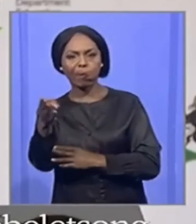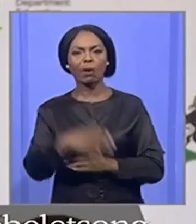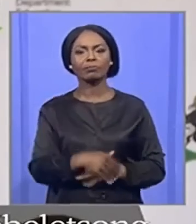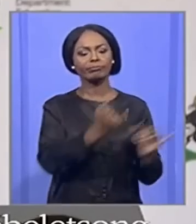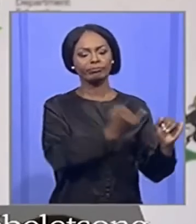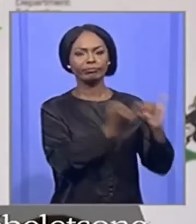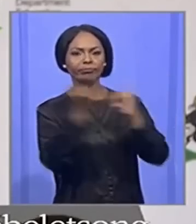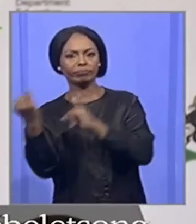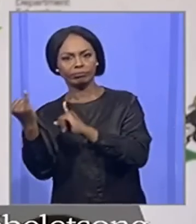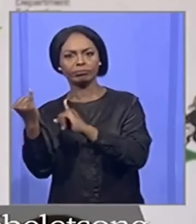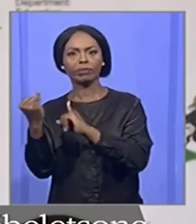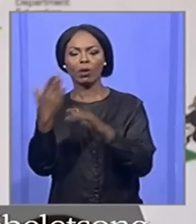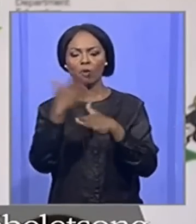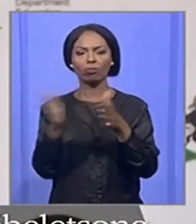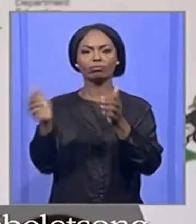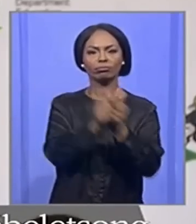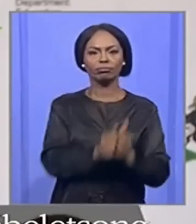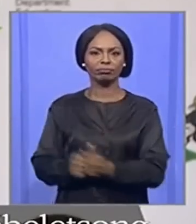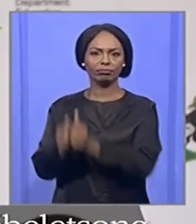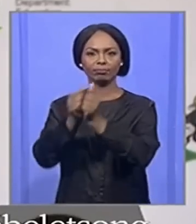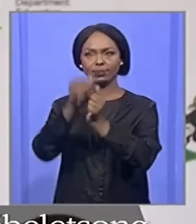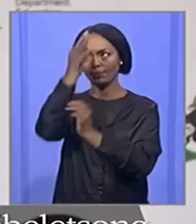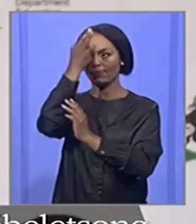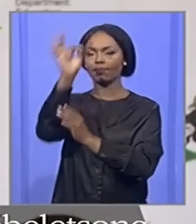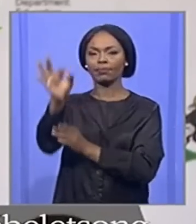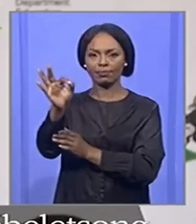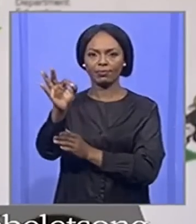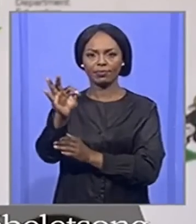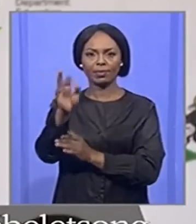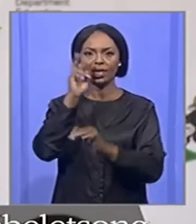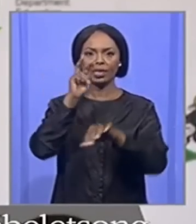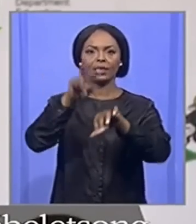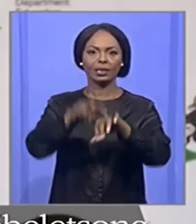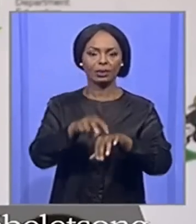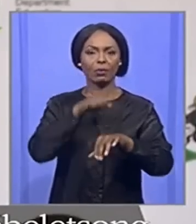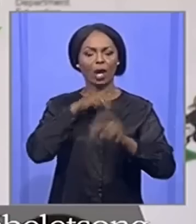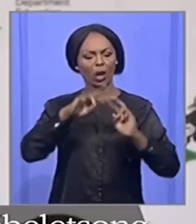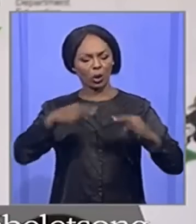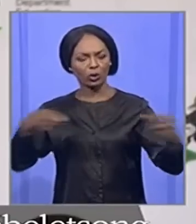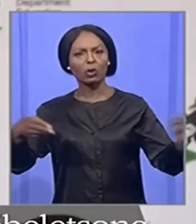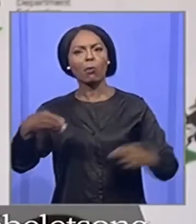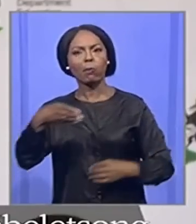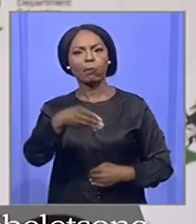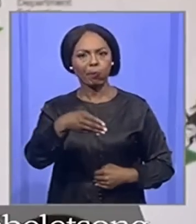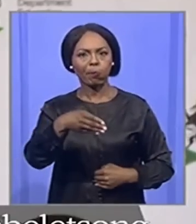them to work with us because there are resources in the private sector.